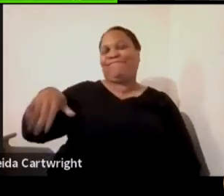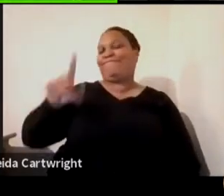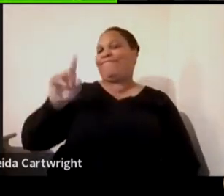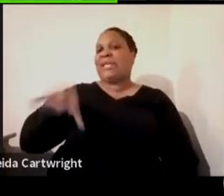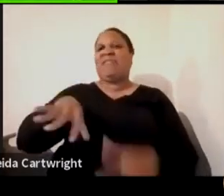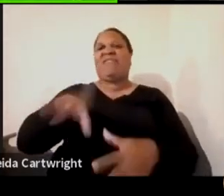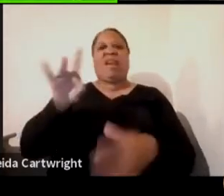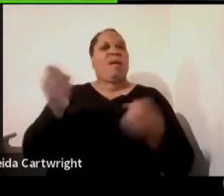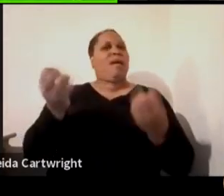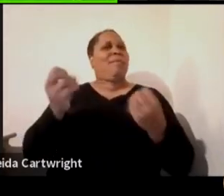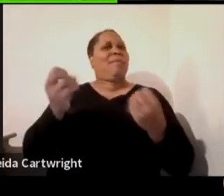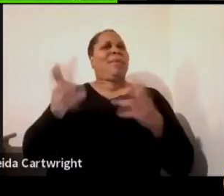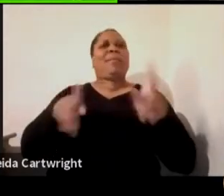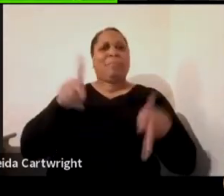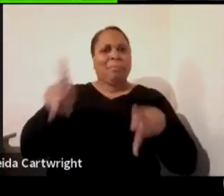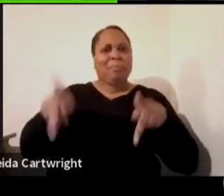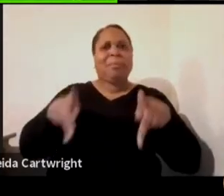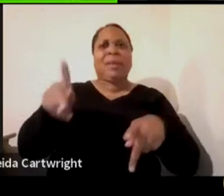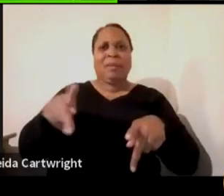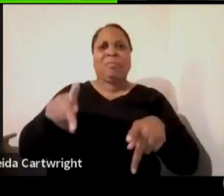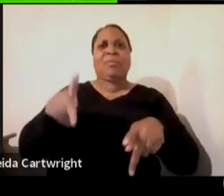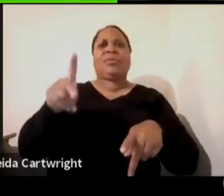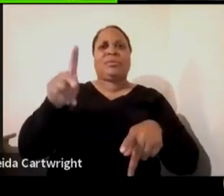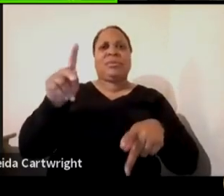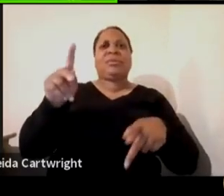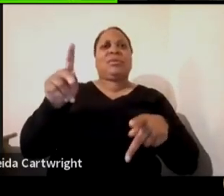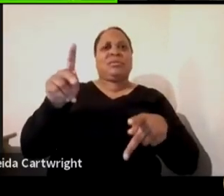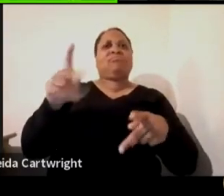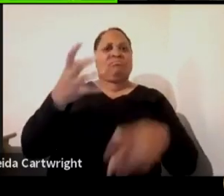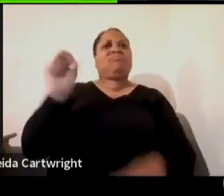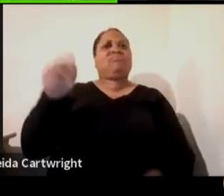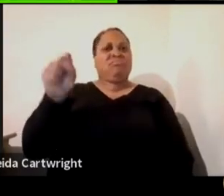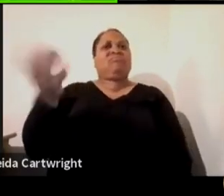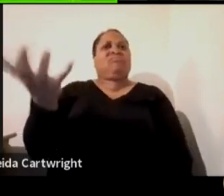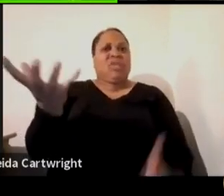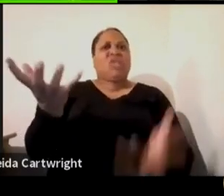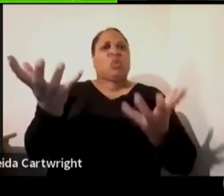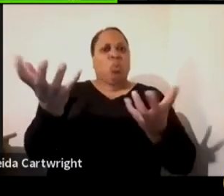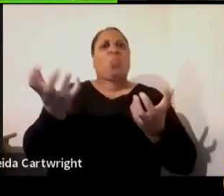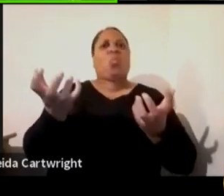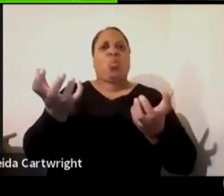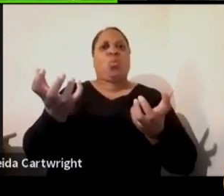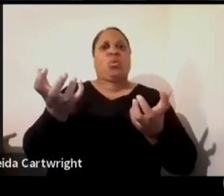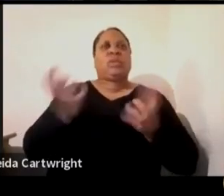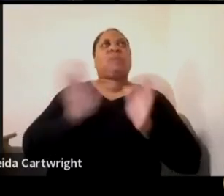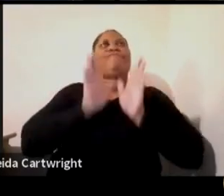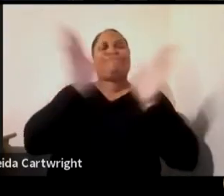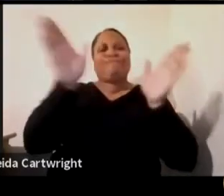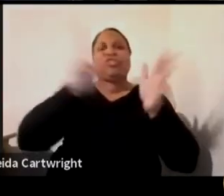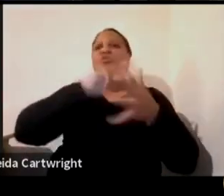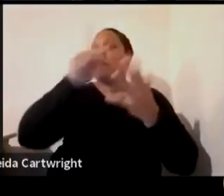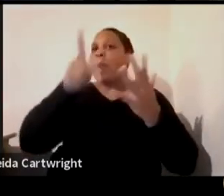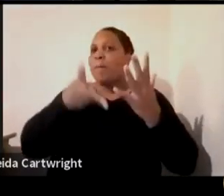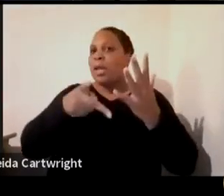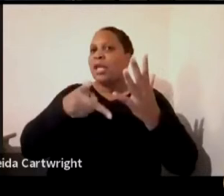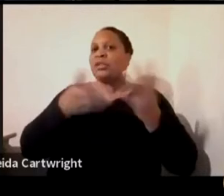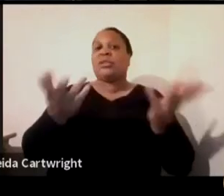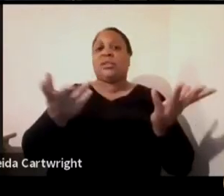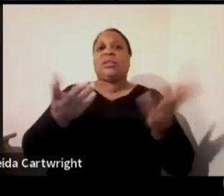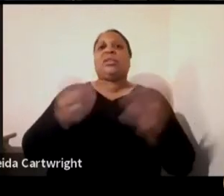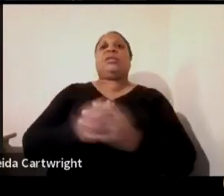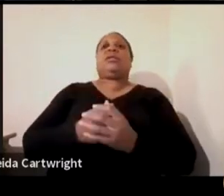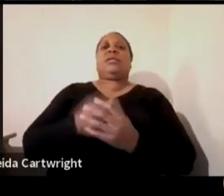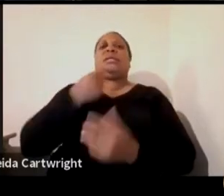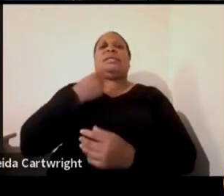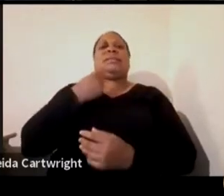many persons do intend to have the vaccine in the general population. And so you just talked about two